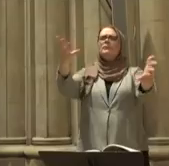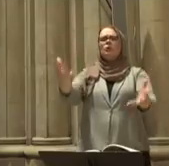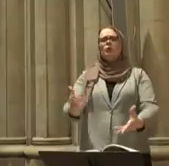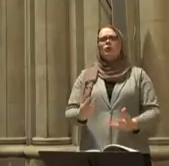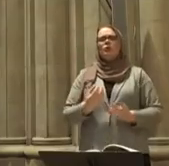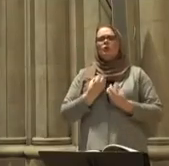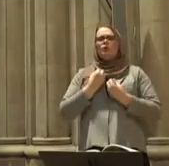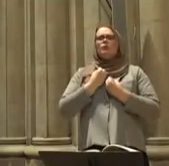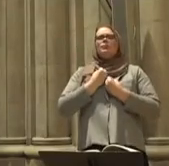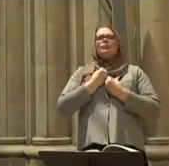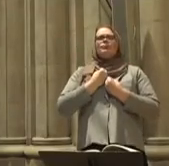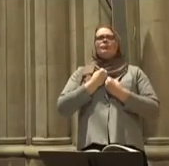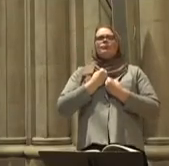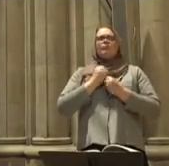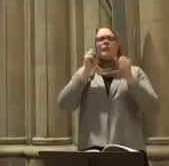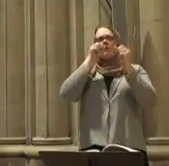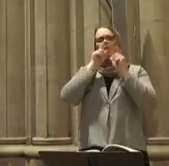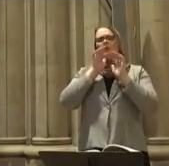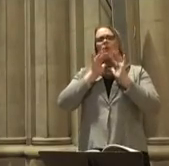Let it out slowly.